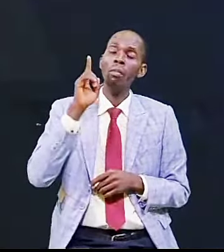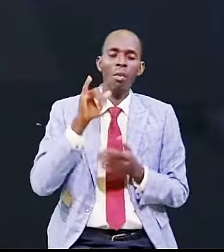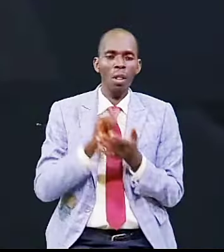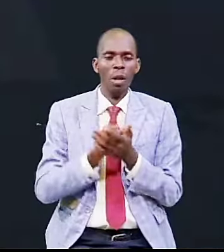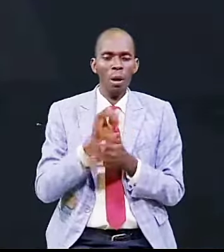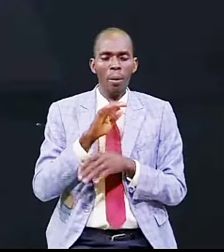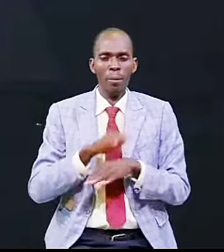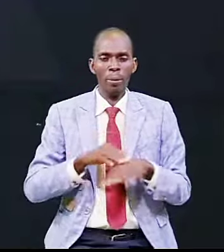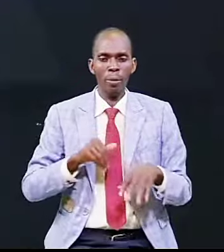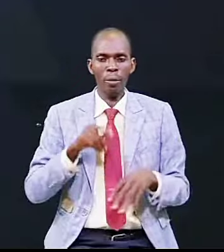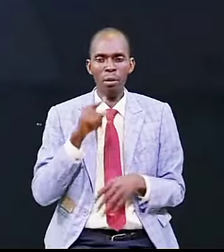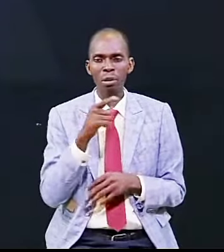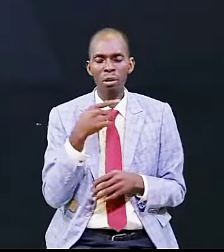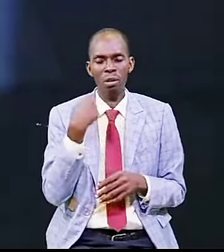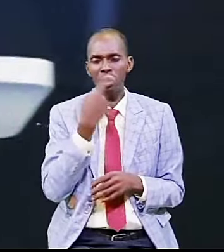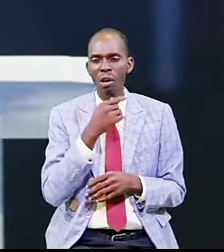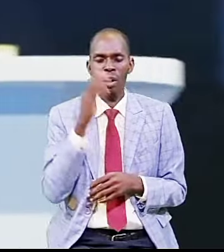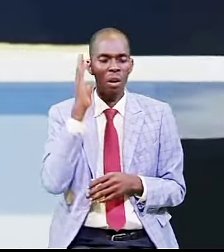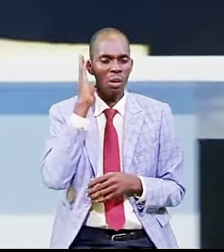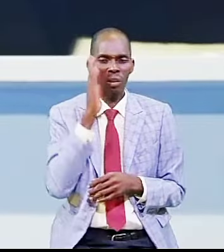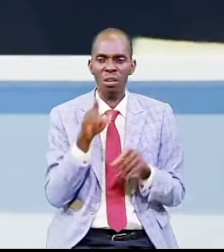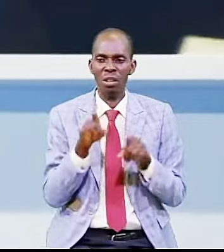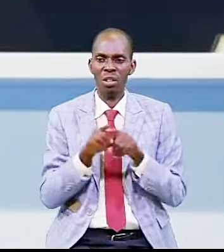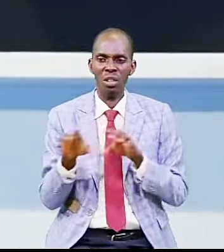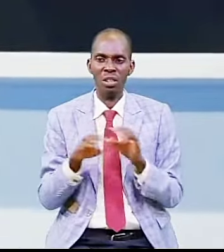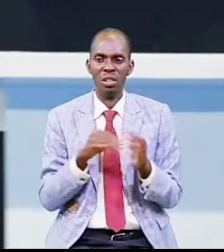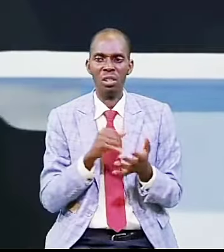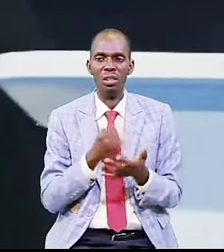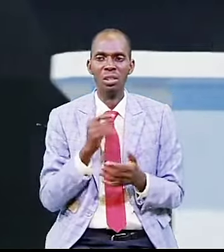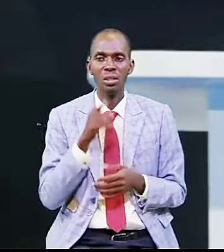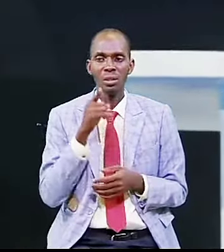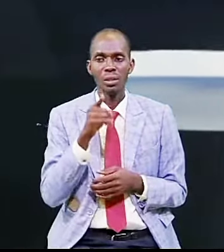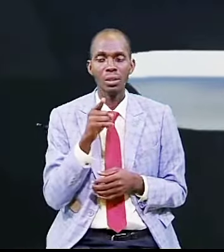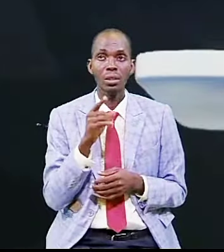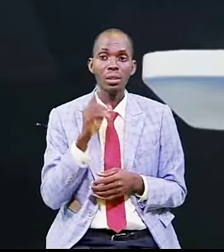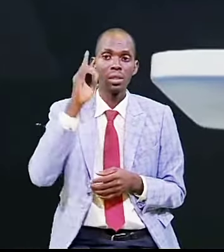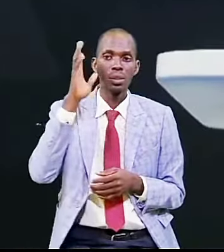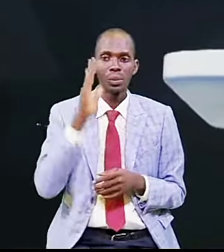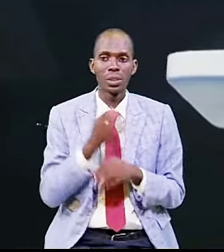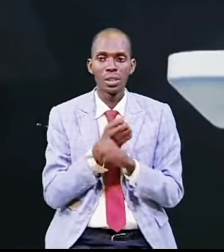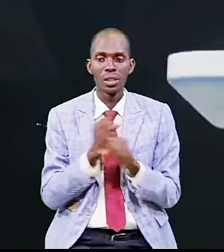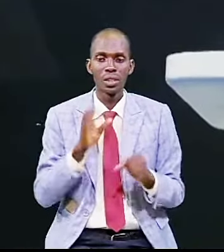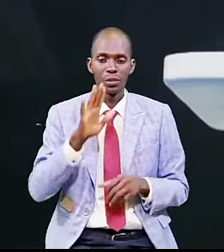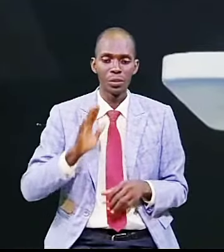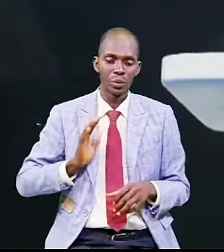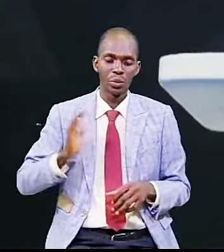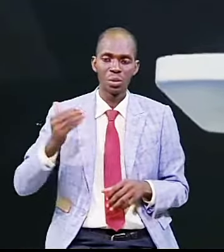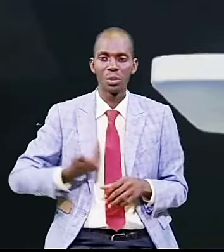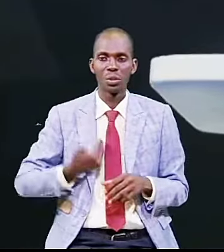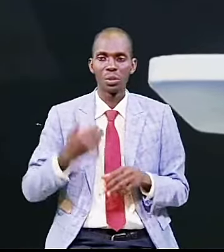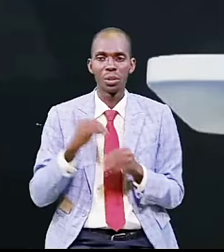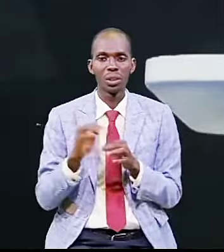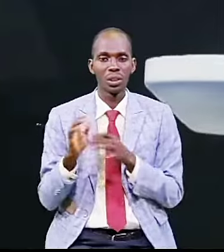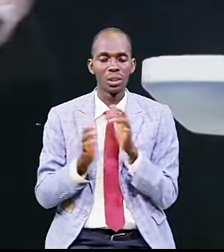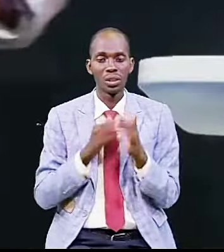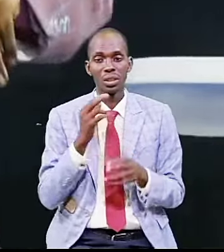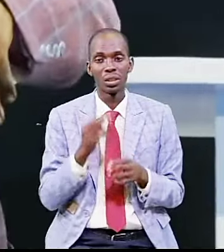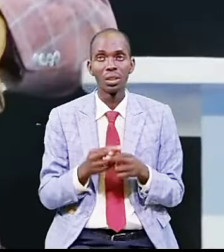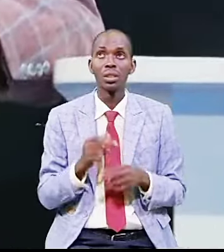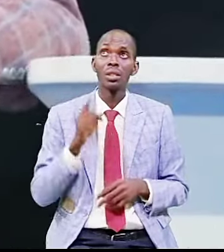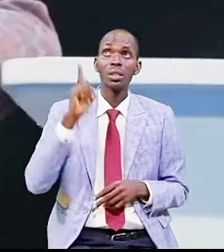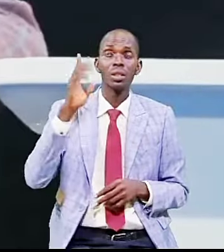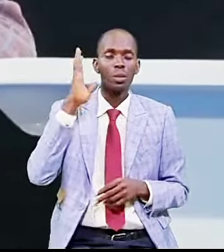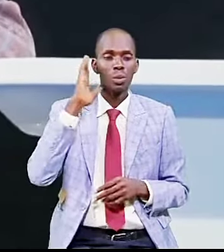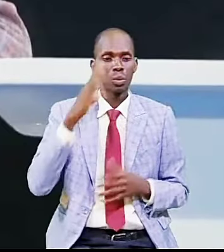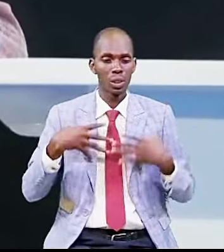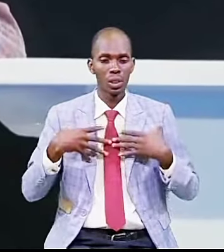also will do it. It will save your soul. It will heal your body. It